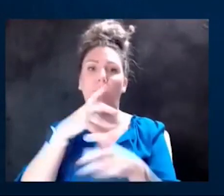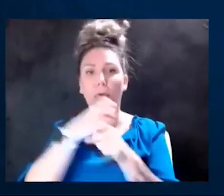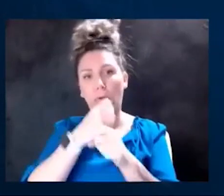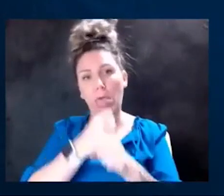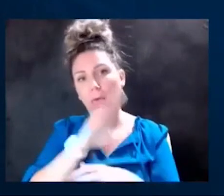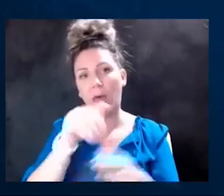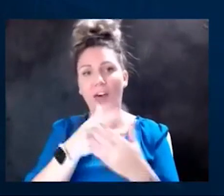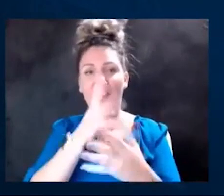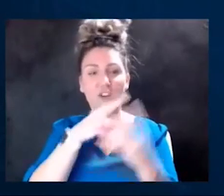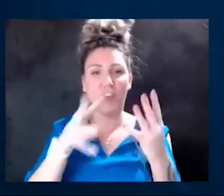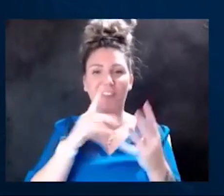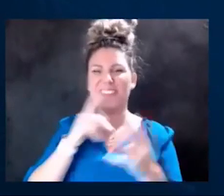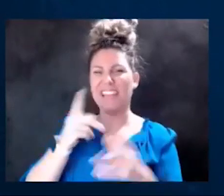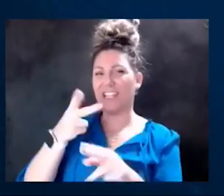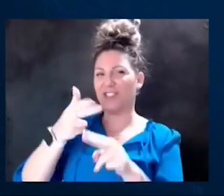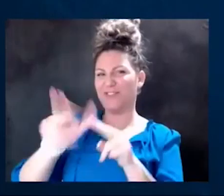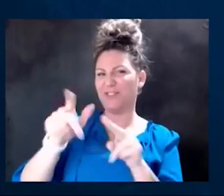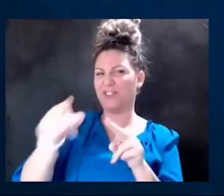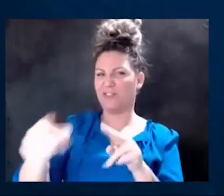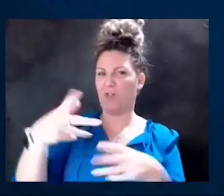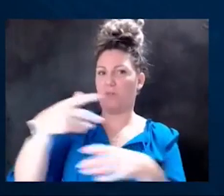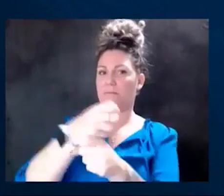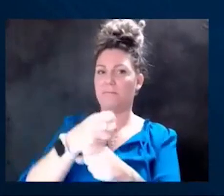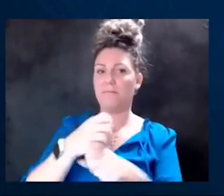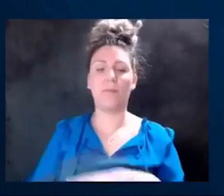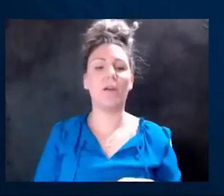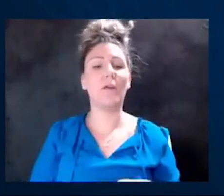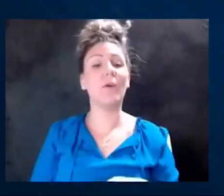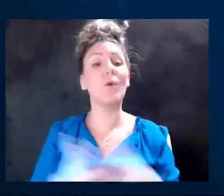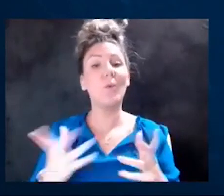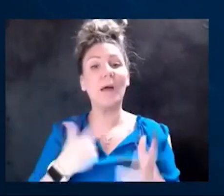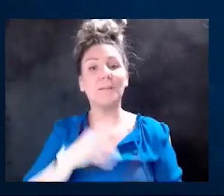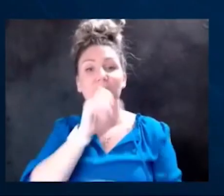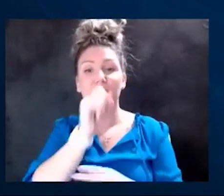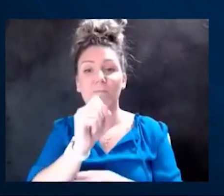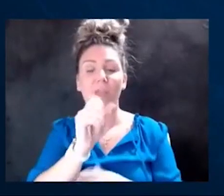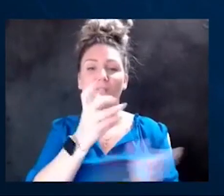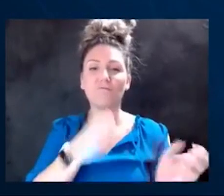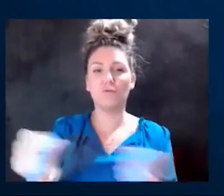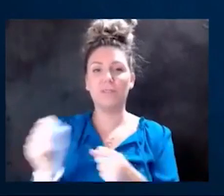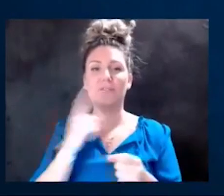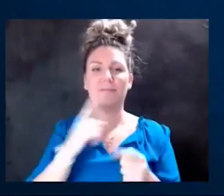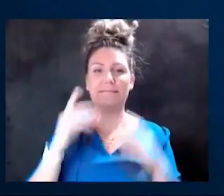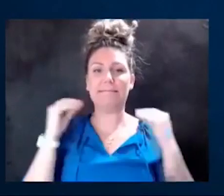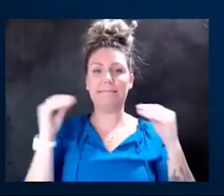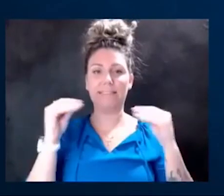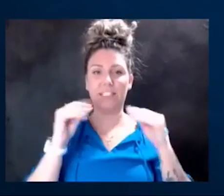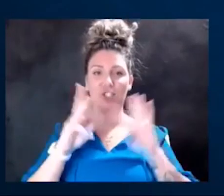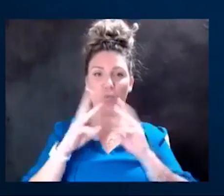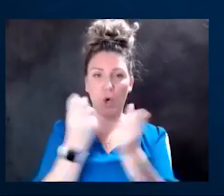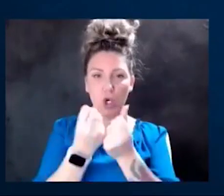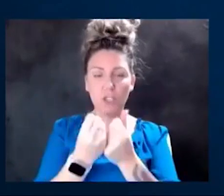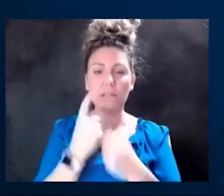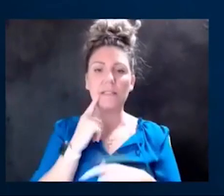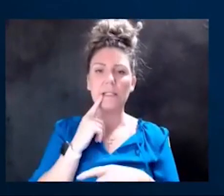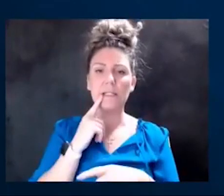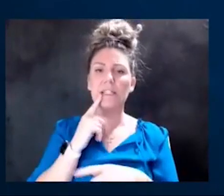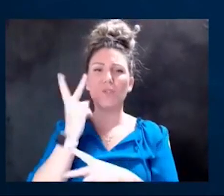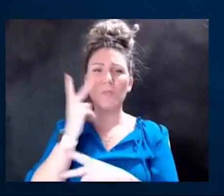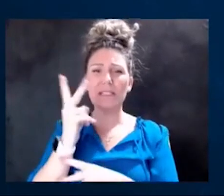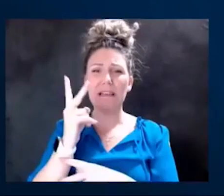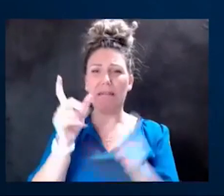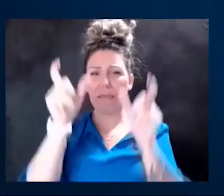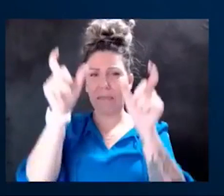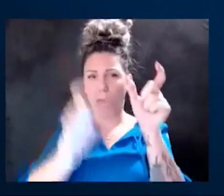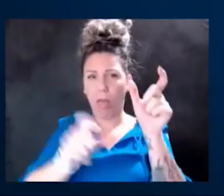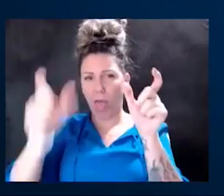shortcut. And what I love about this one, they're doing some of the strategies that we teach in our workshops. If you look at the column chart that's on the left